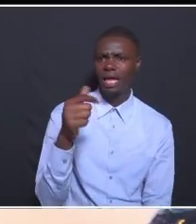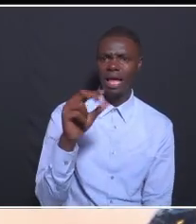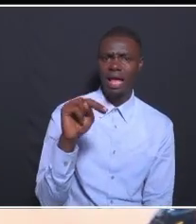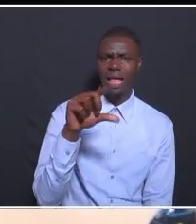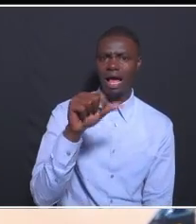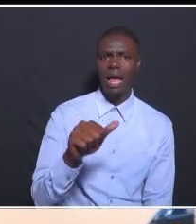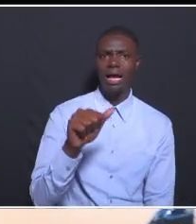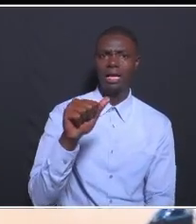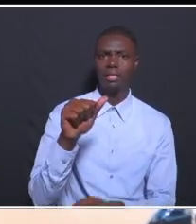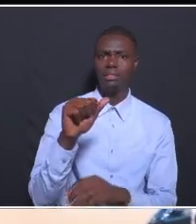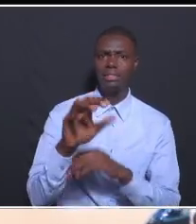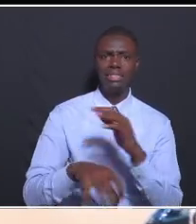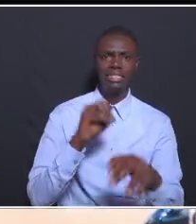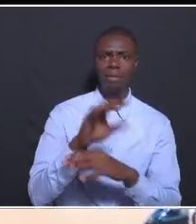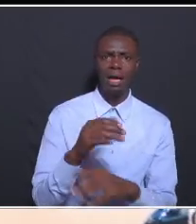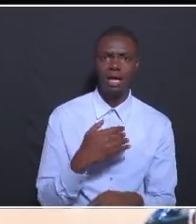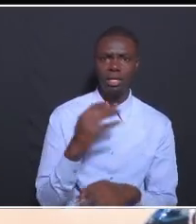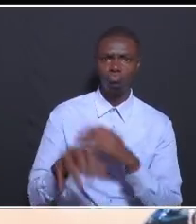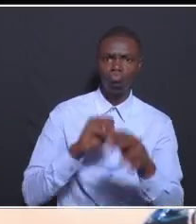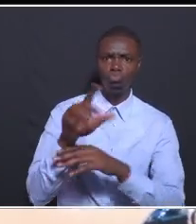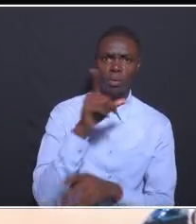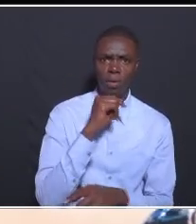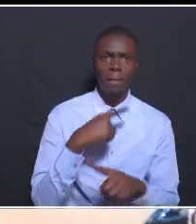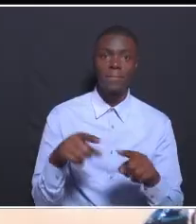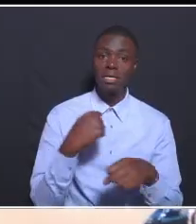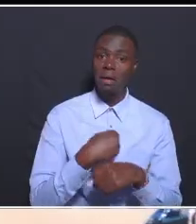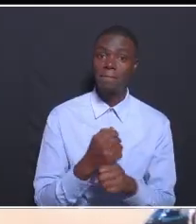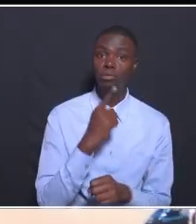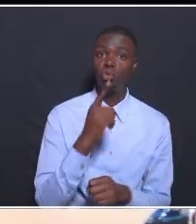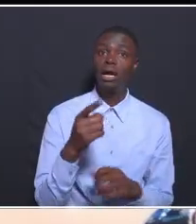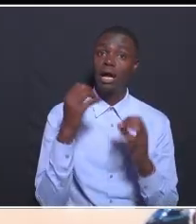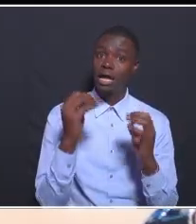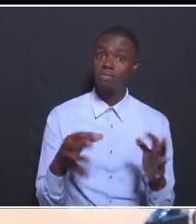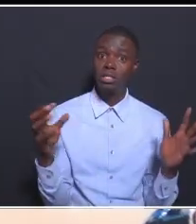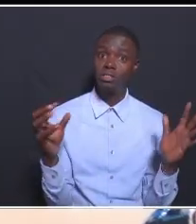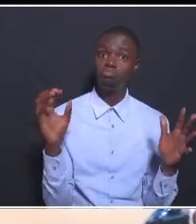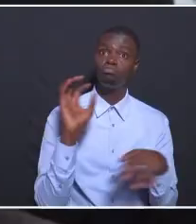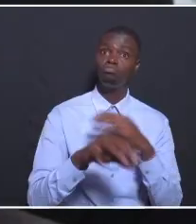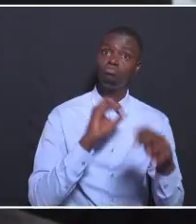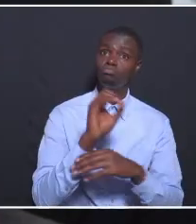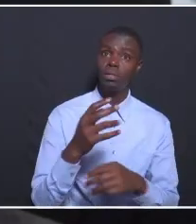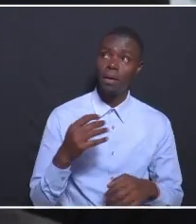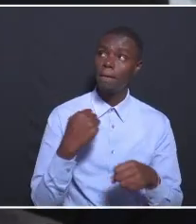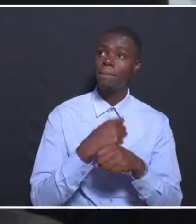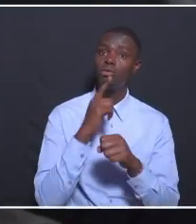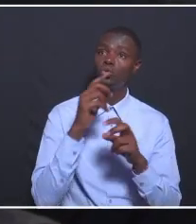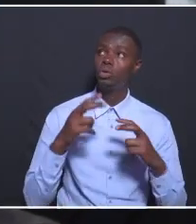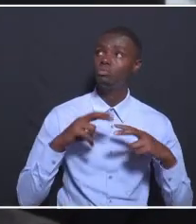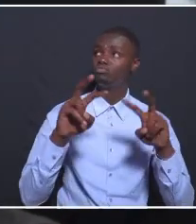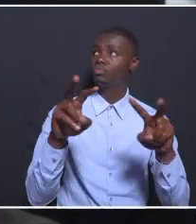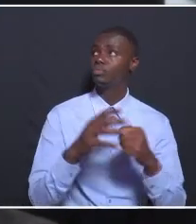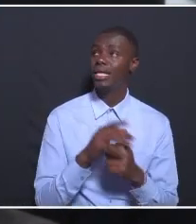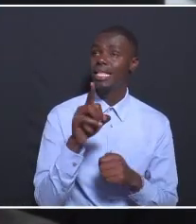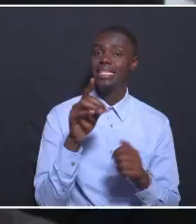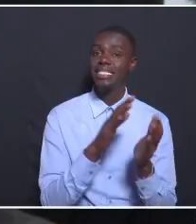had screenings of the films, but make sure you catch it when it's screening. But the storytelling side of the editing was